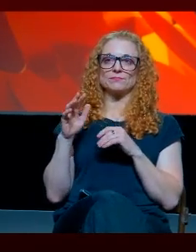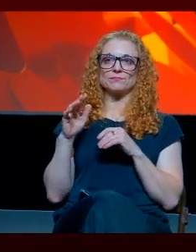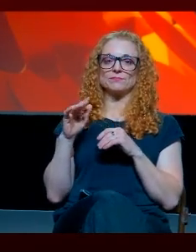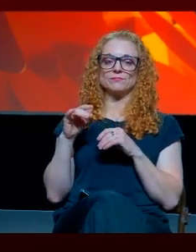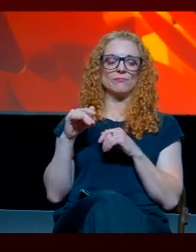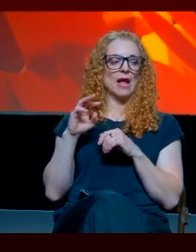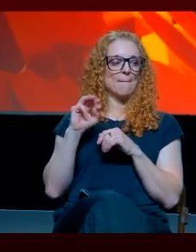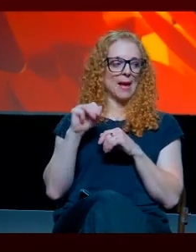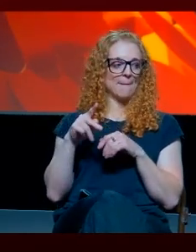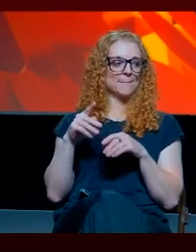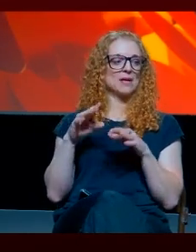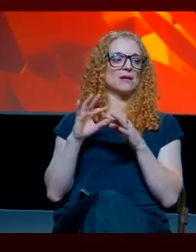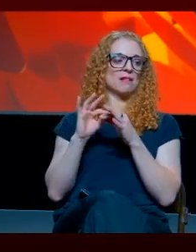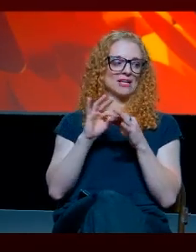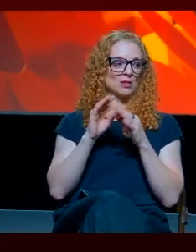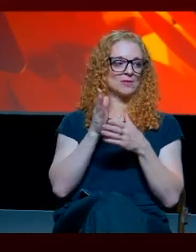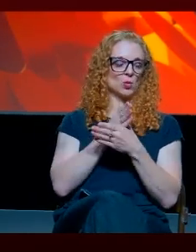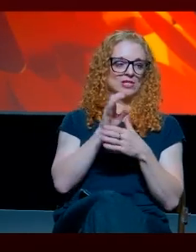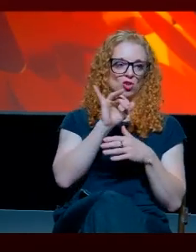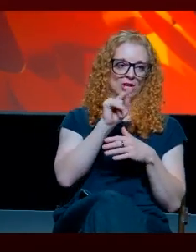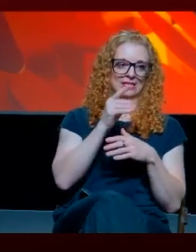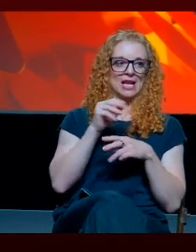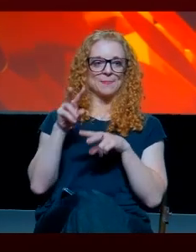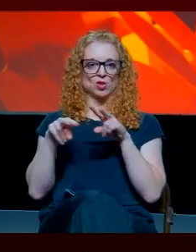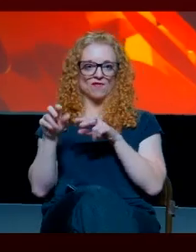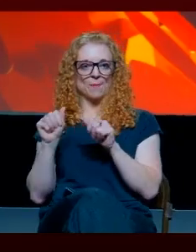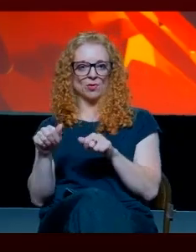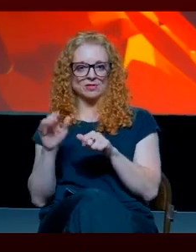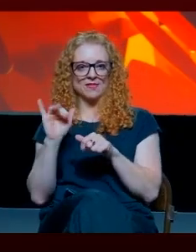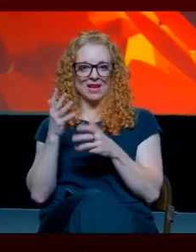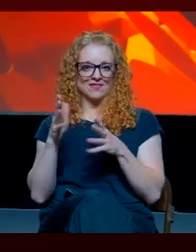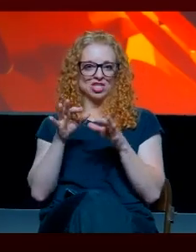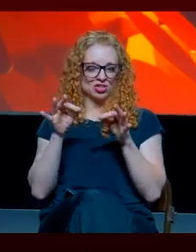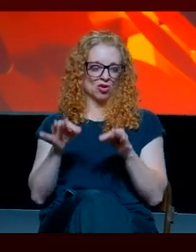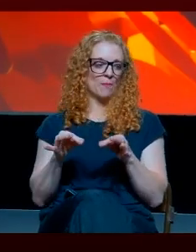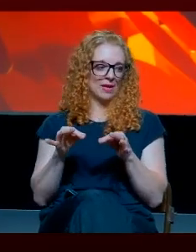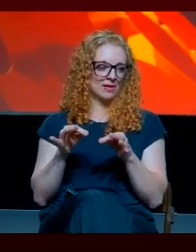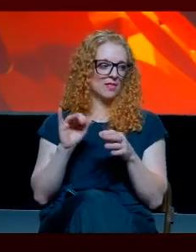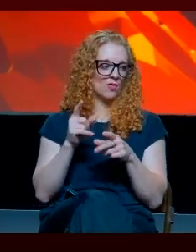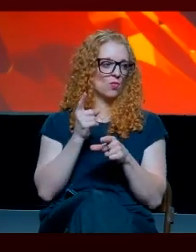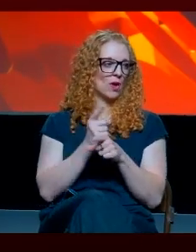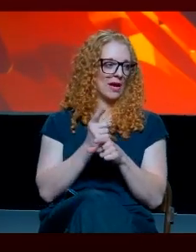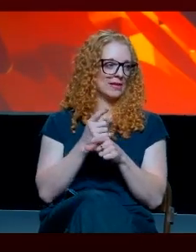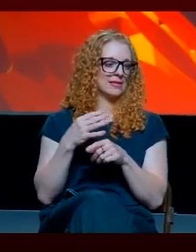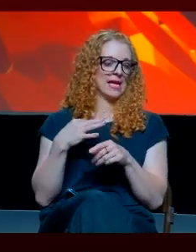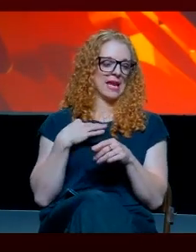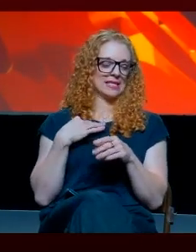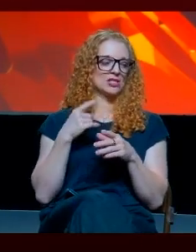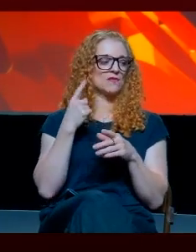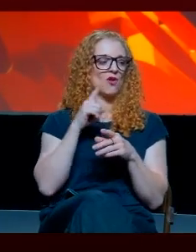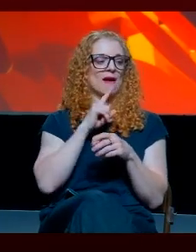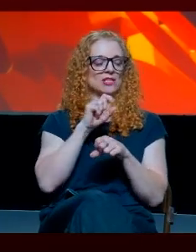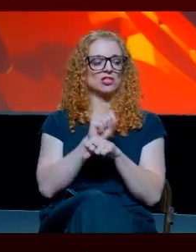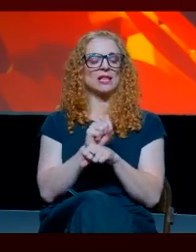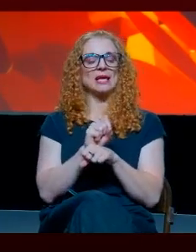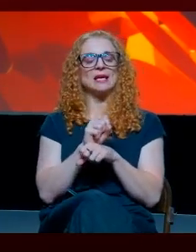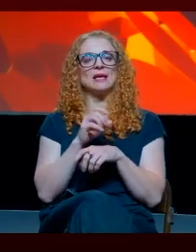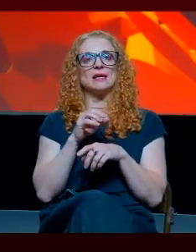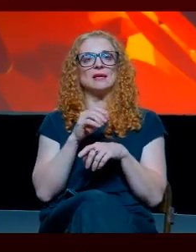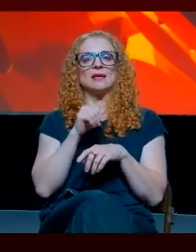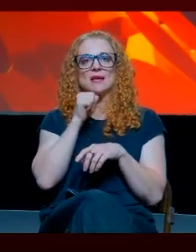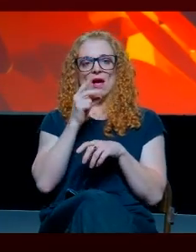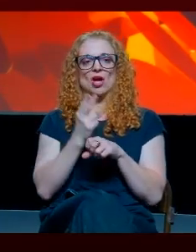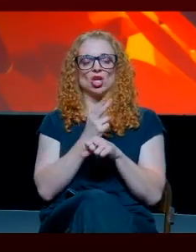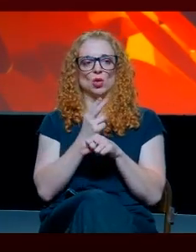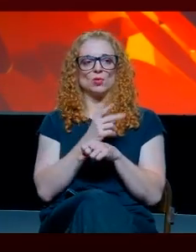mapping collections between circuits and observables that I've determined are the right candidates to actually not